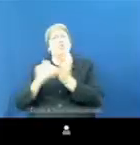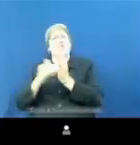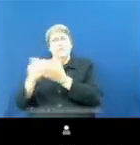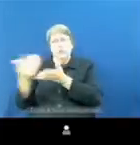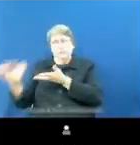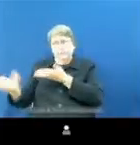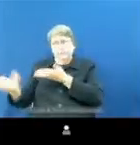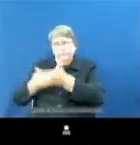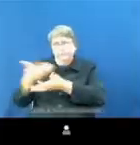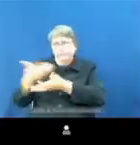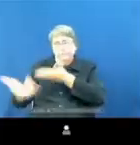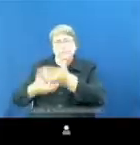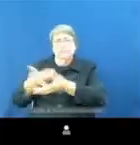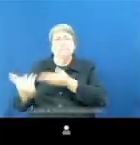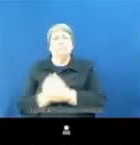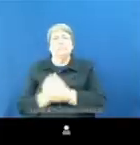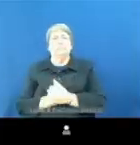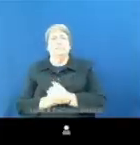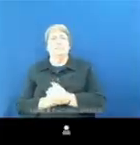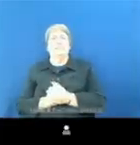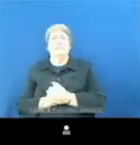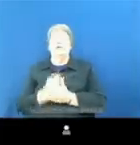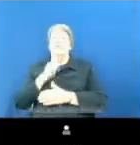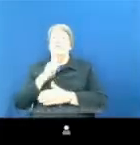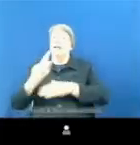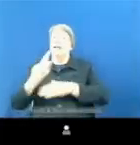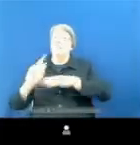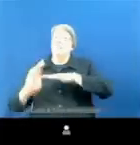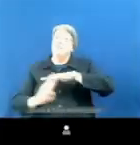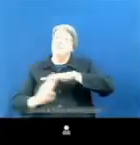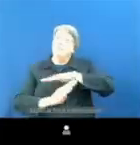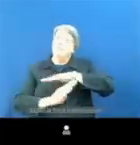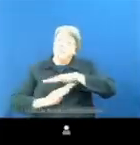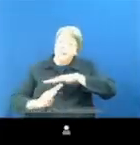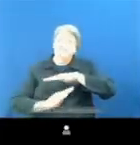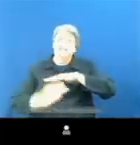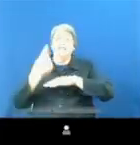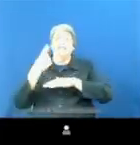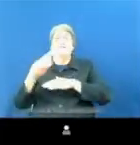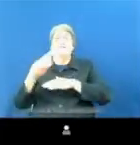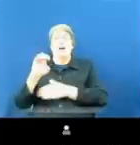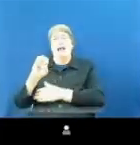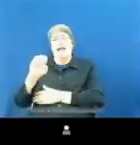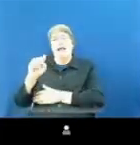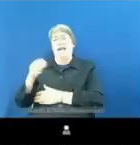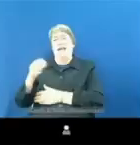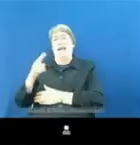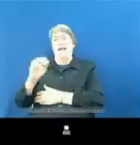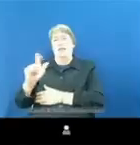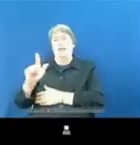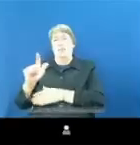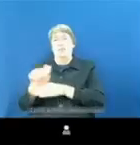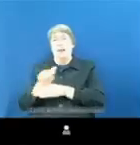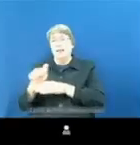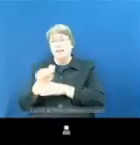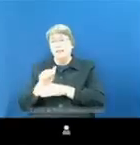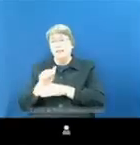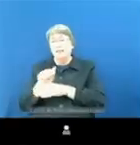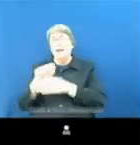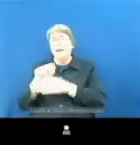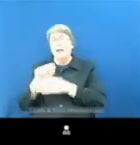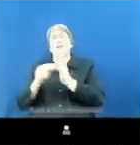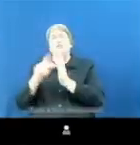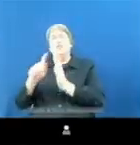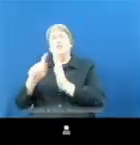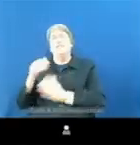The cornerstone to creating an ethical practice is to be able to engage in reflective practice, to think